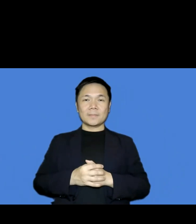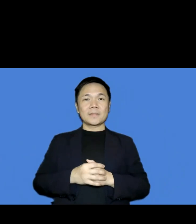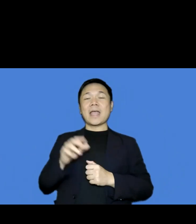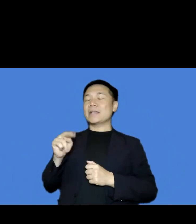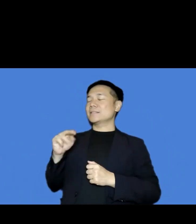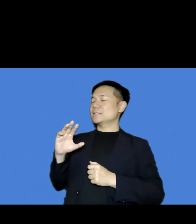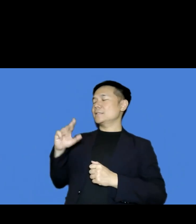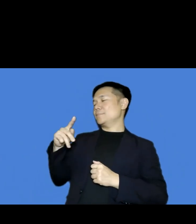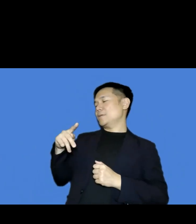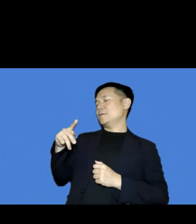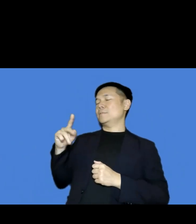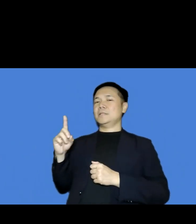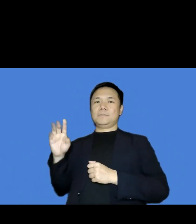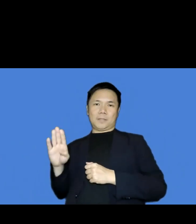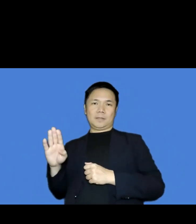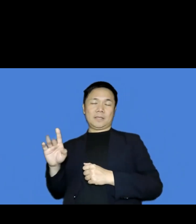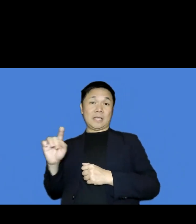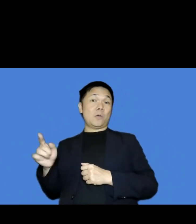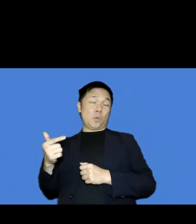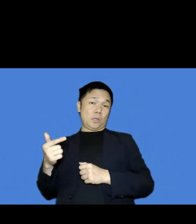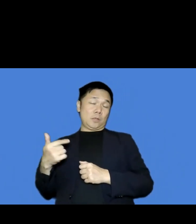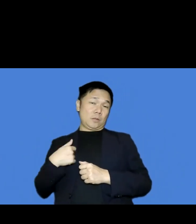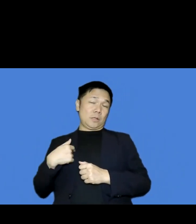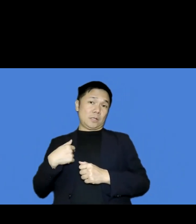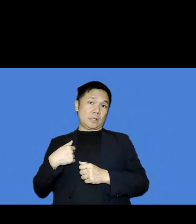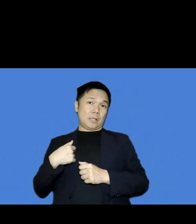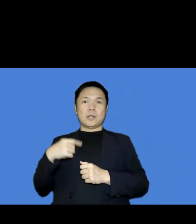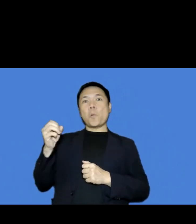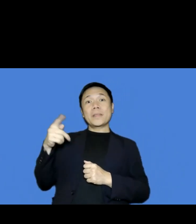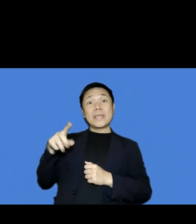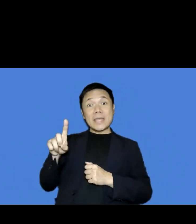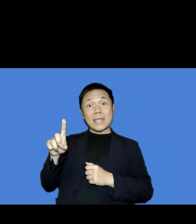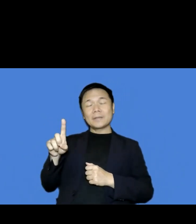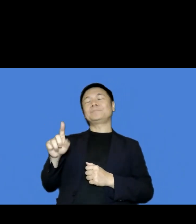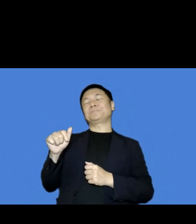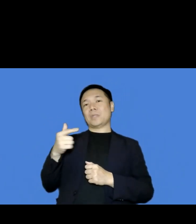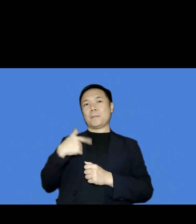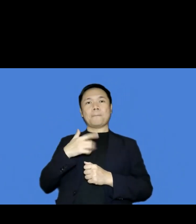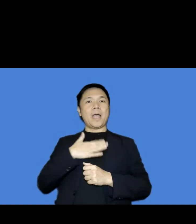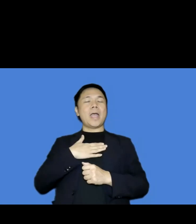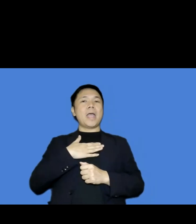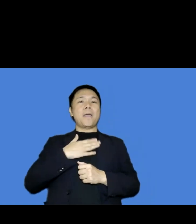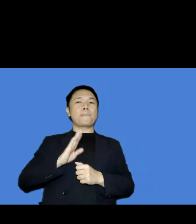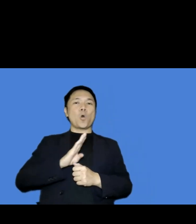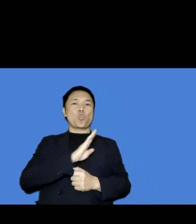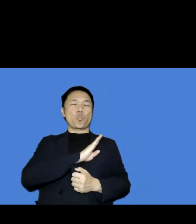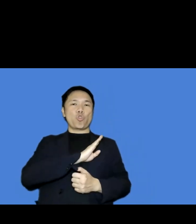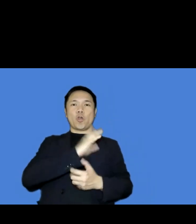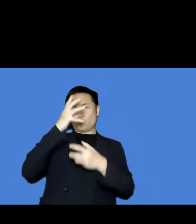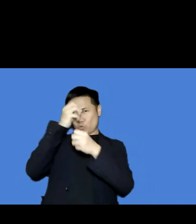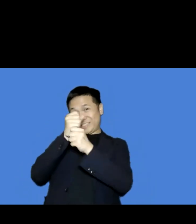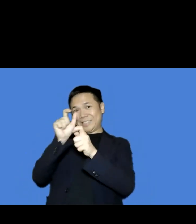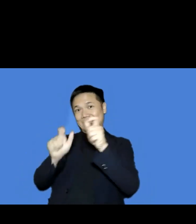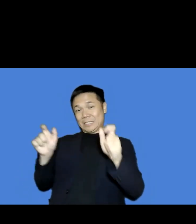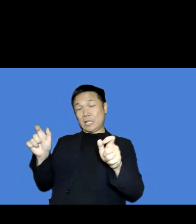NCPDP is also an OPD where my majority of my board of trustees are persons with disability